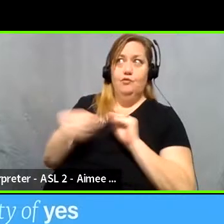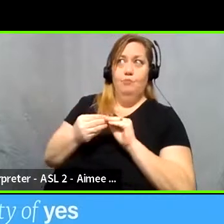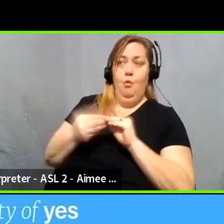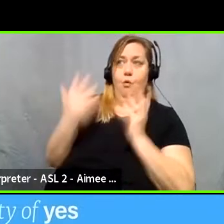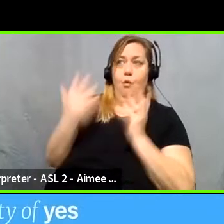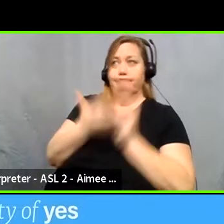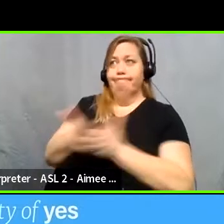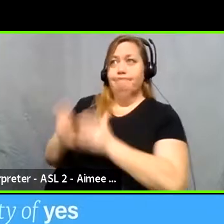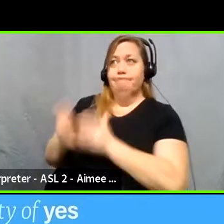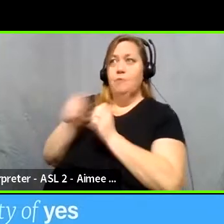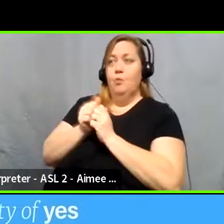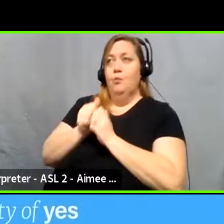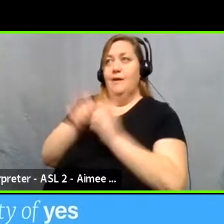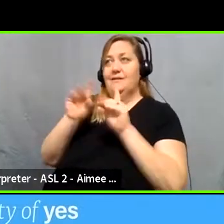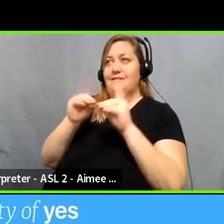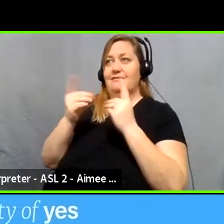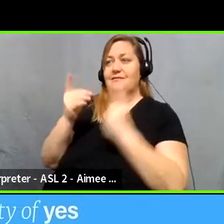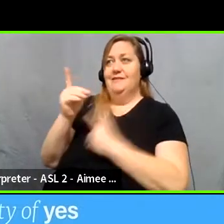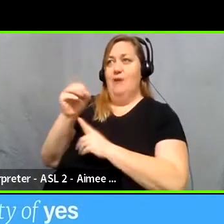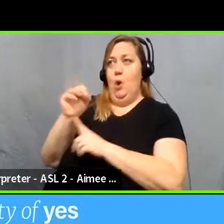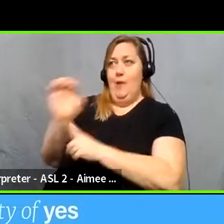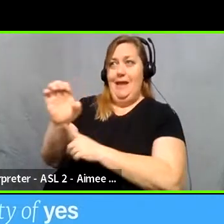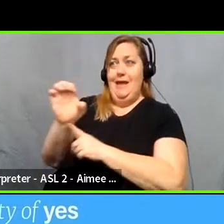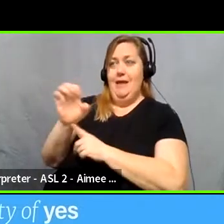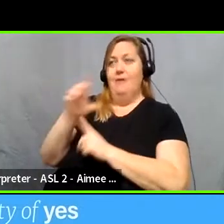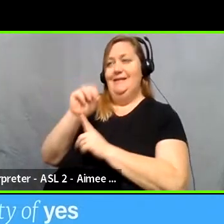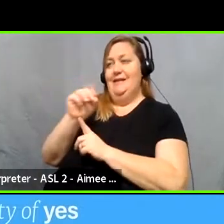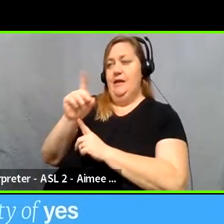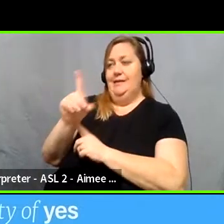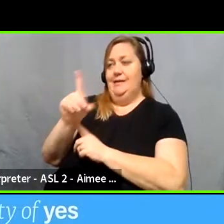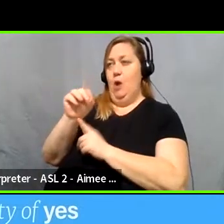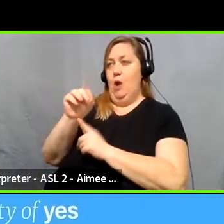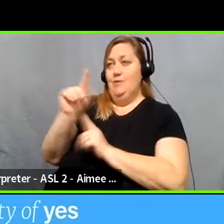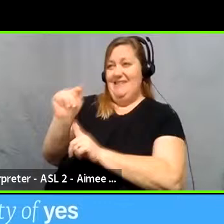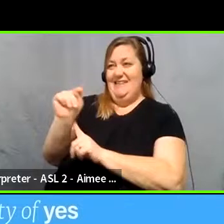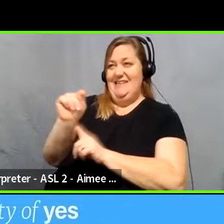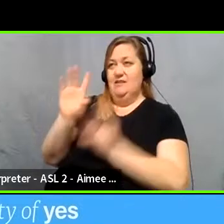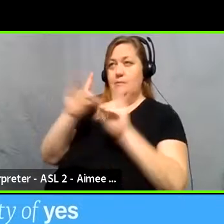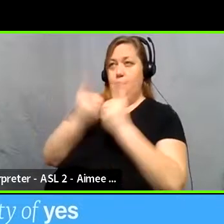you know, with the Department of Transportation and other agencies that are in charge of those initiatives.